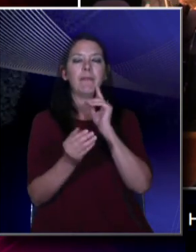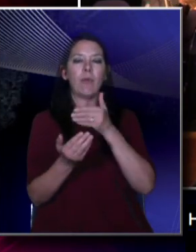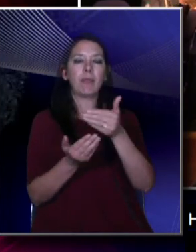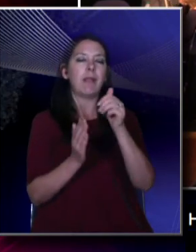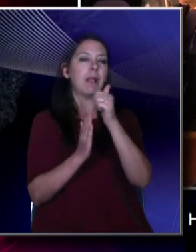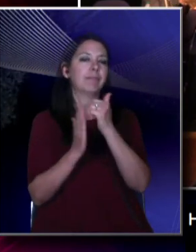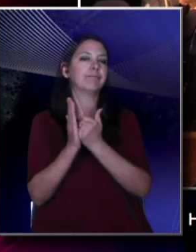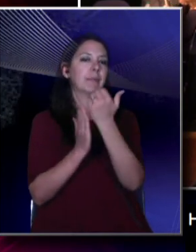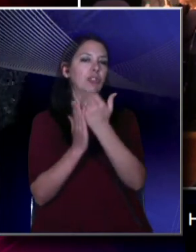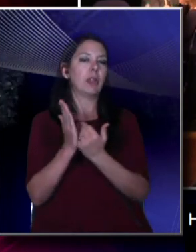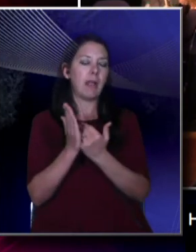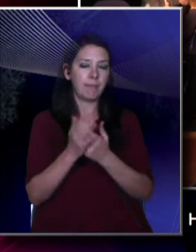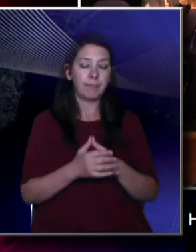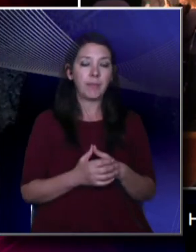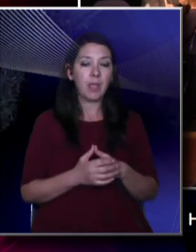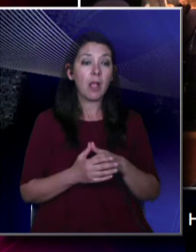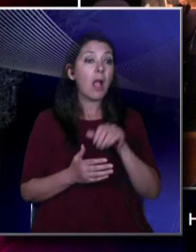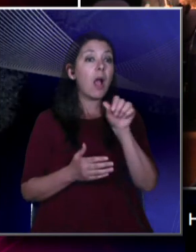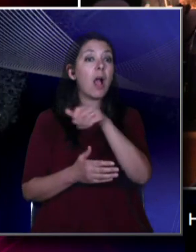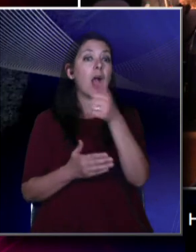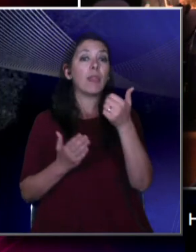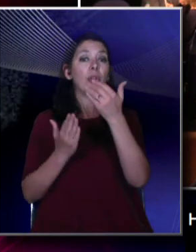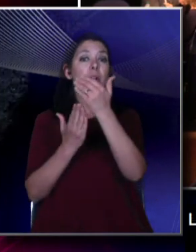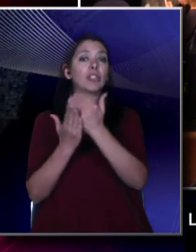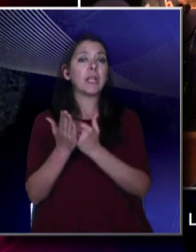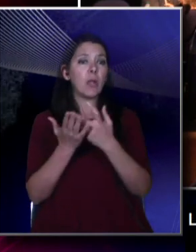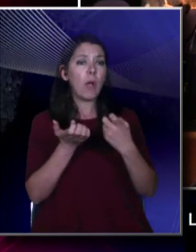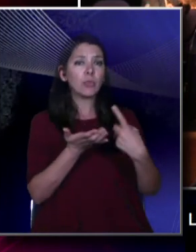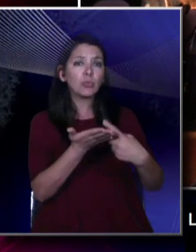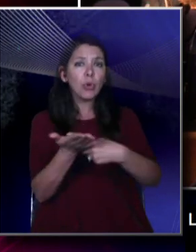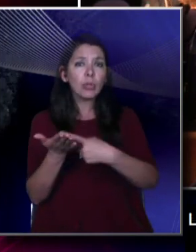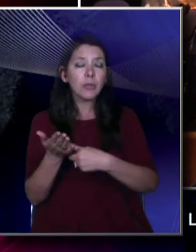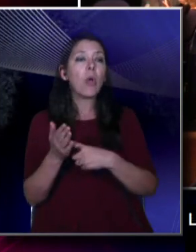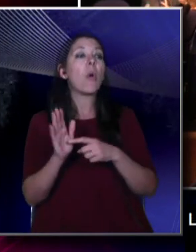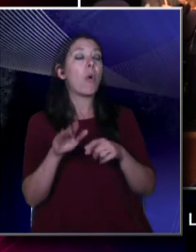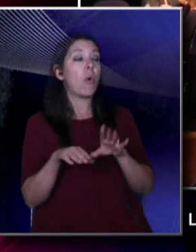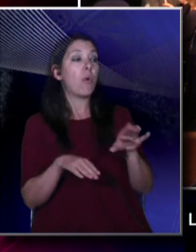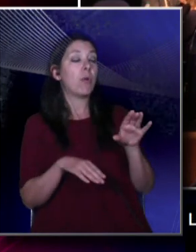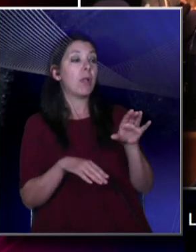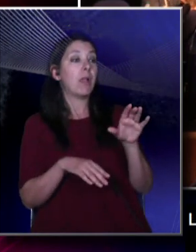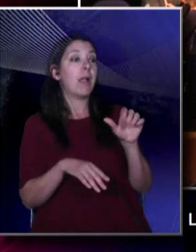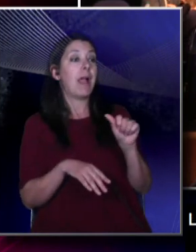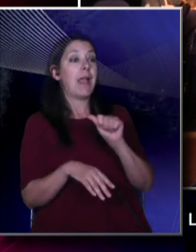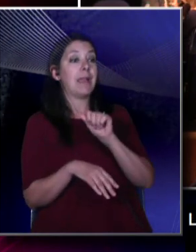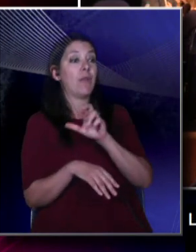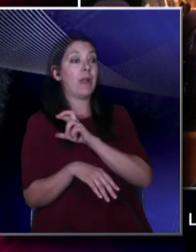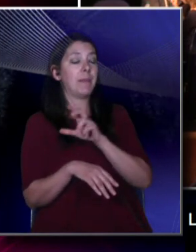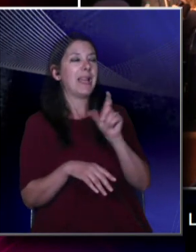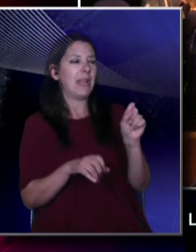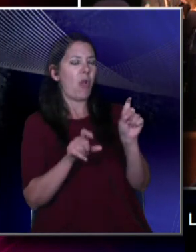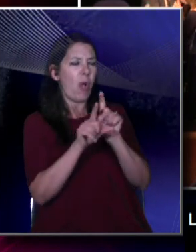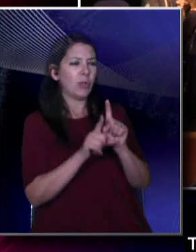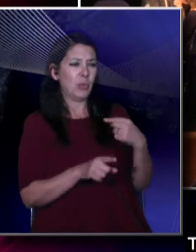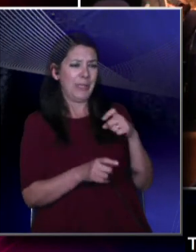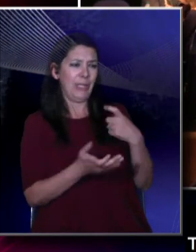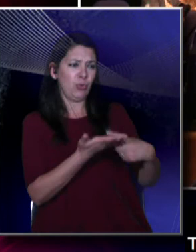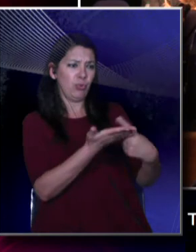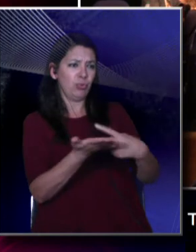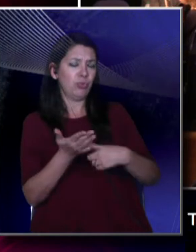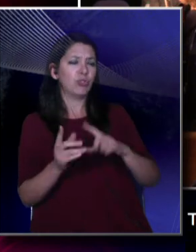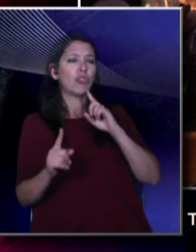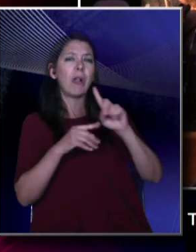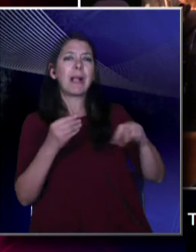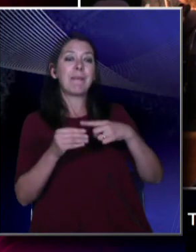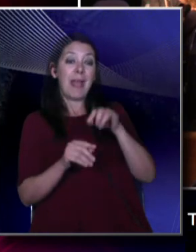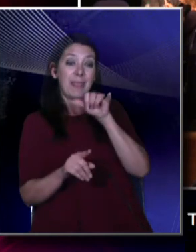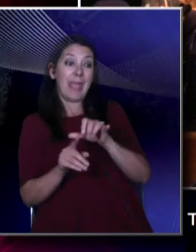Any other agenda items that we would like to have? Oh, by the way, and Superintendent Reichman, I think we need to also have a conversation about that